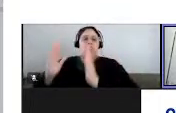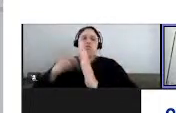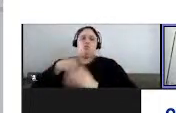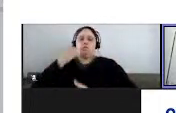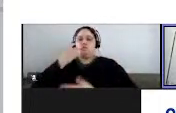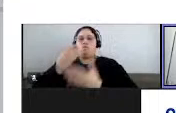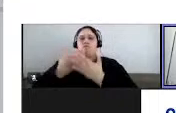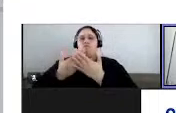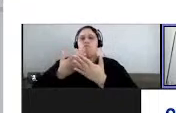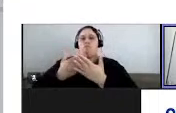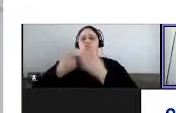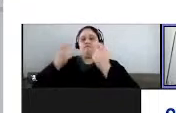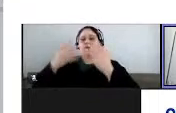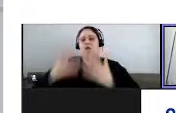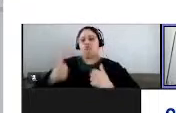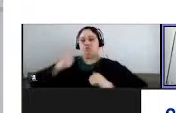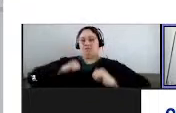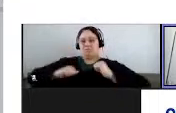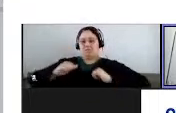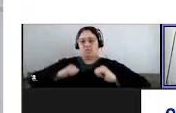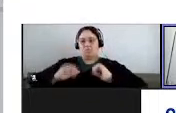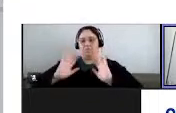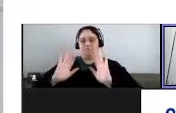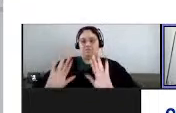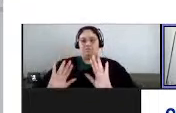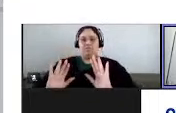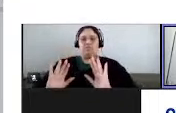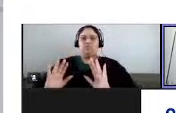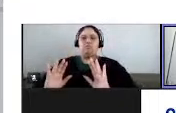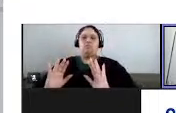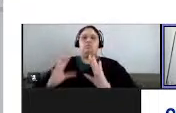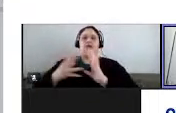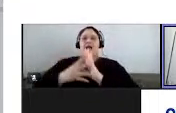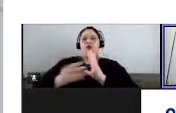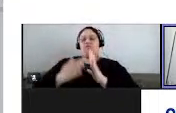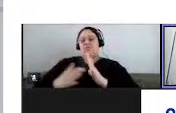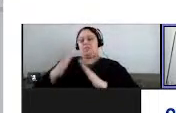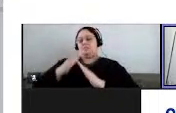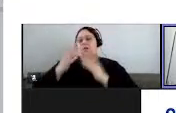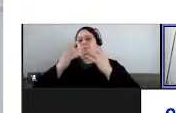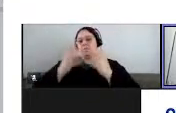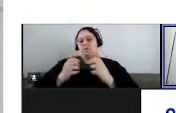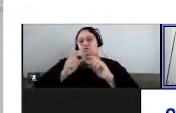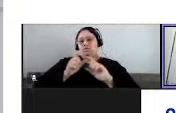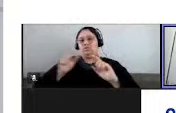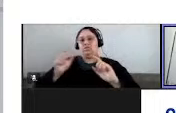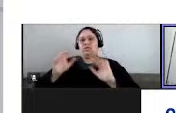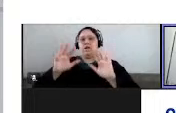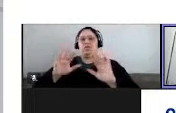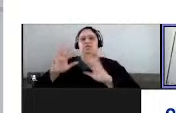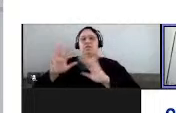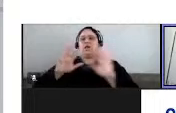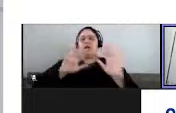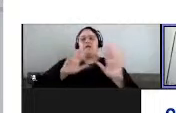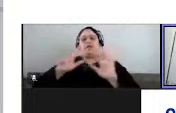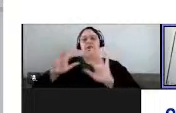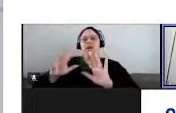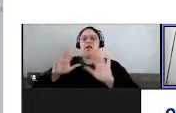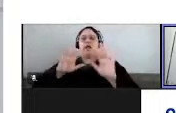the financial performance, out of the main budget of